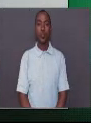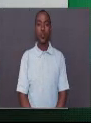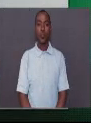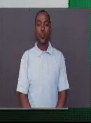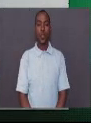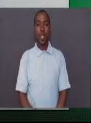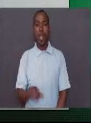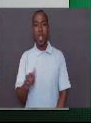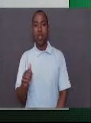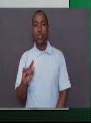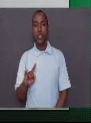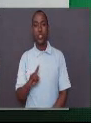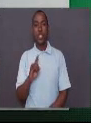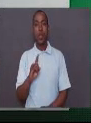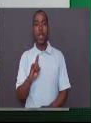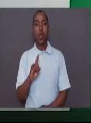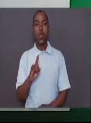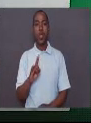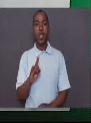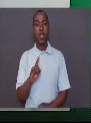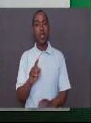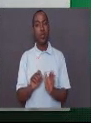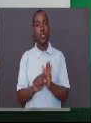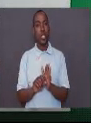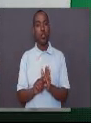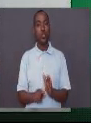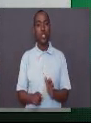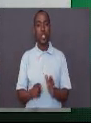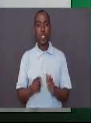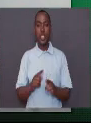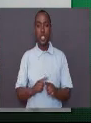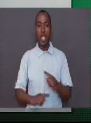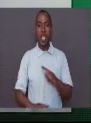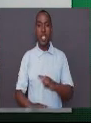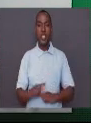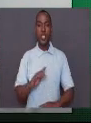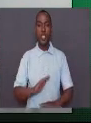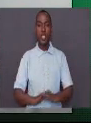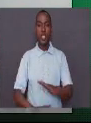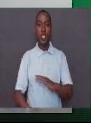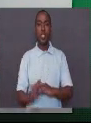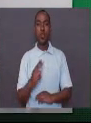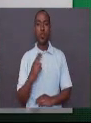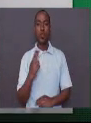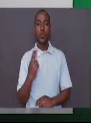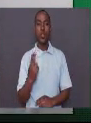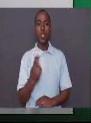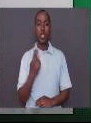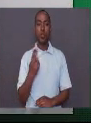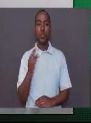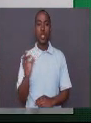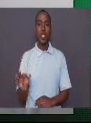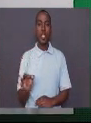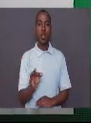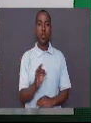Some modern examples include genetic engineering used to alter